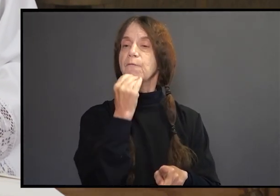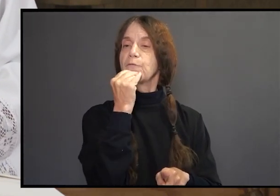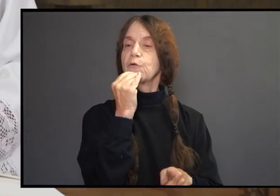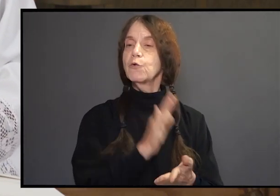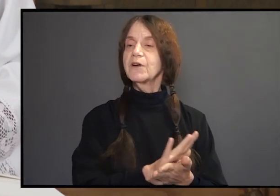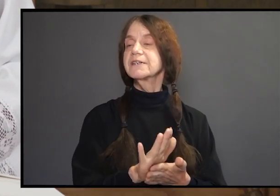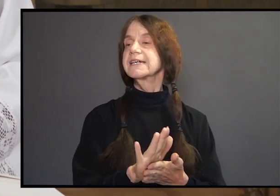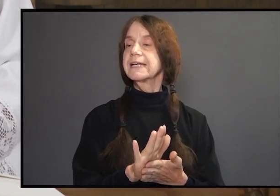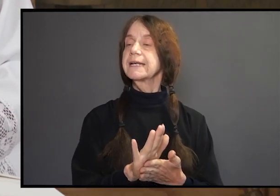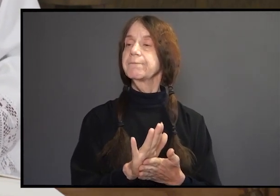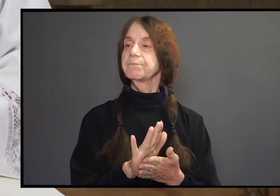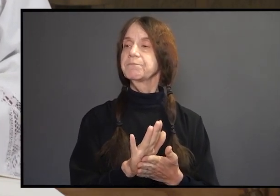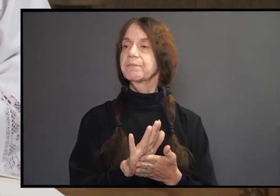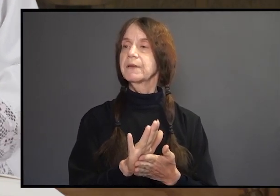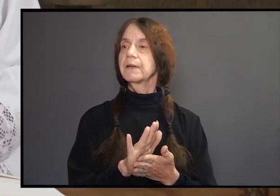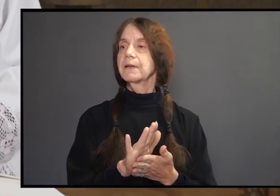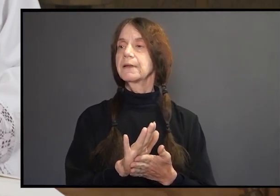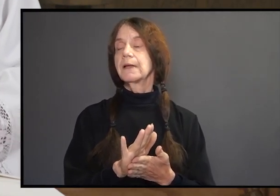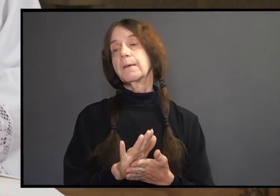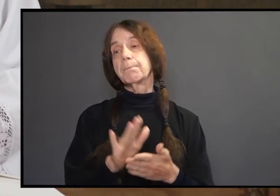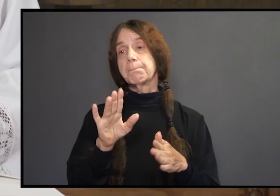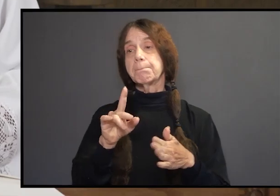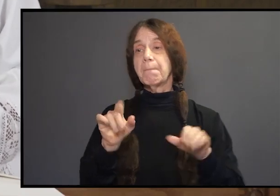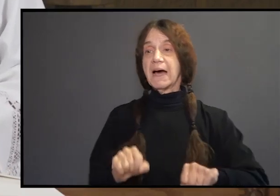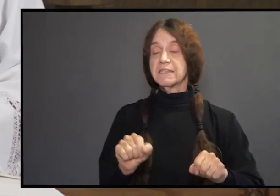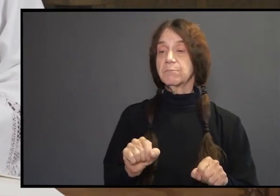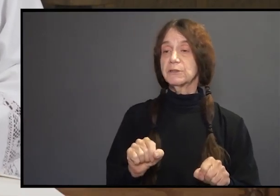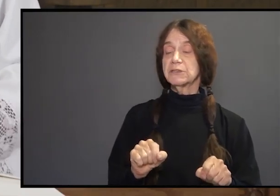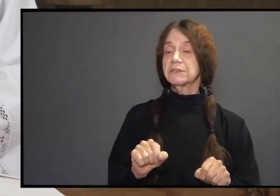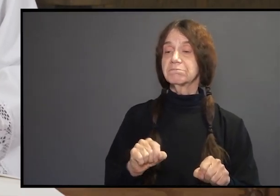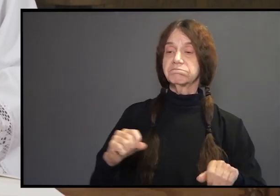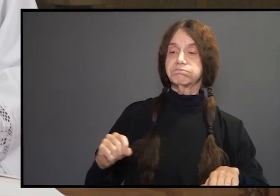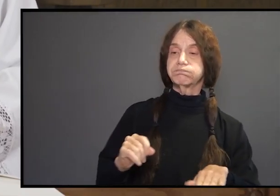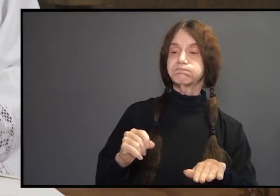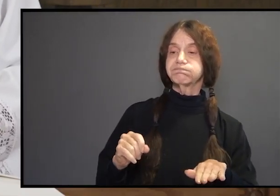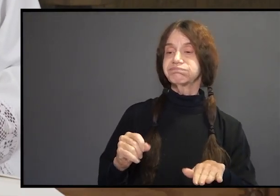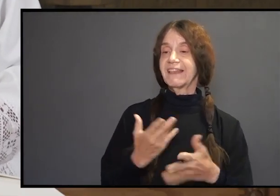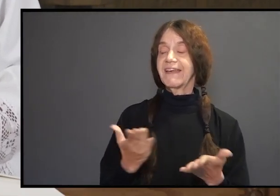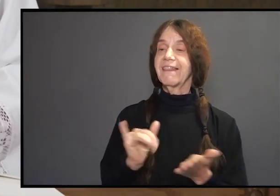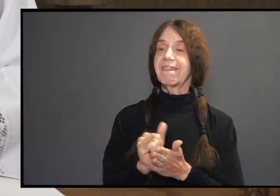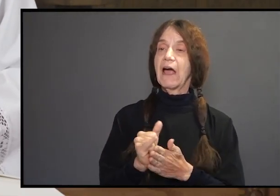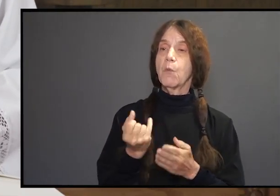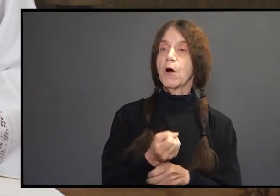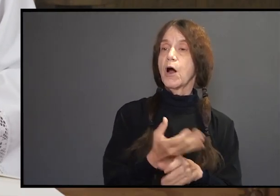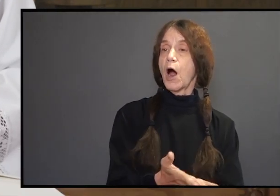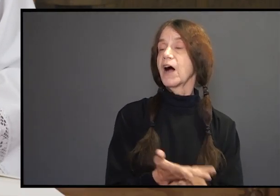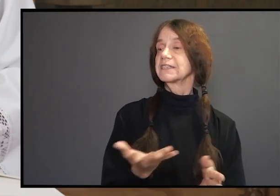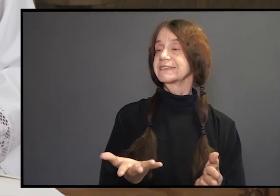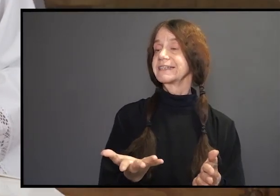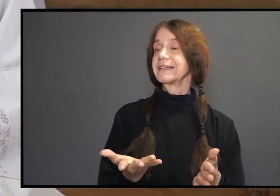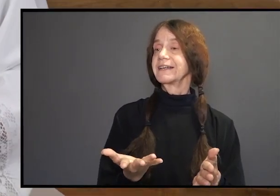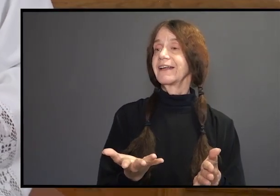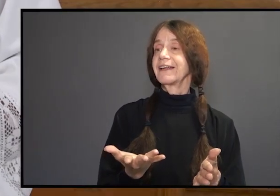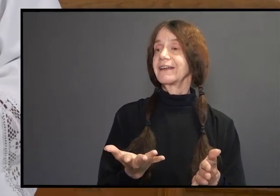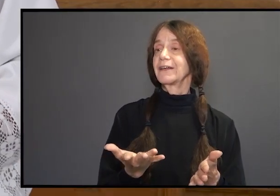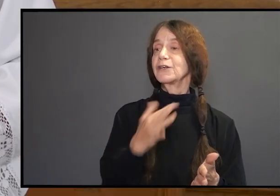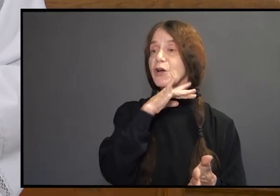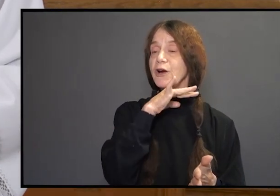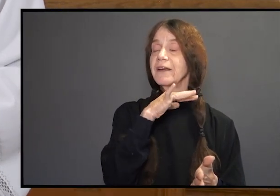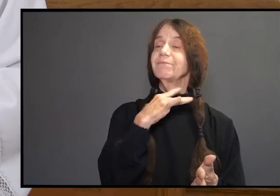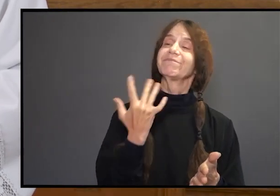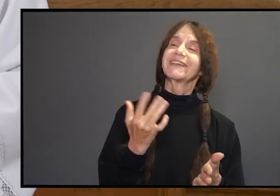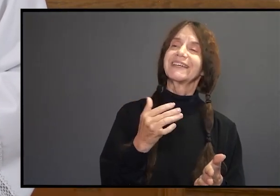for the contamination, but among the possibilities are contaminated equipment or even unclean hands.